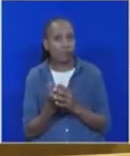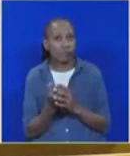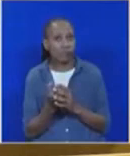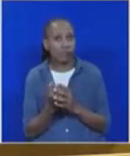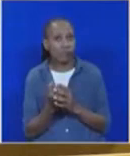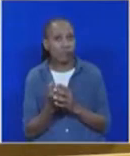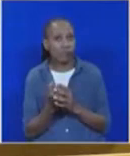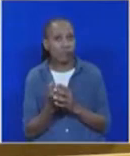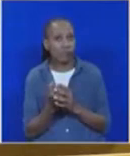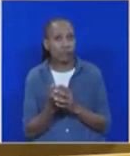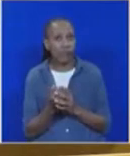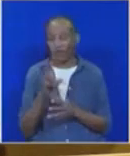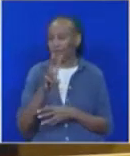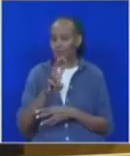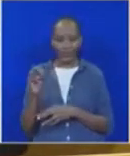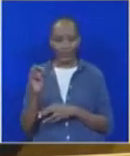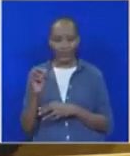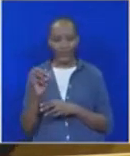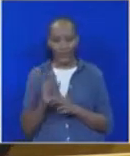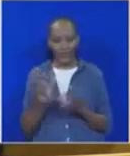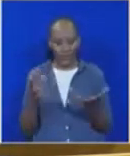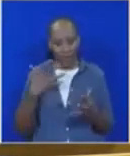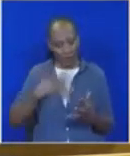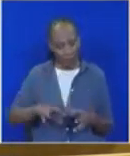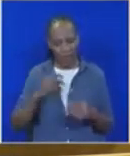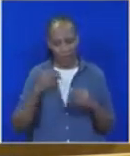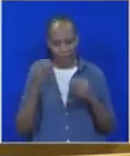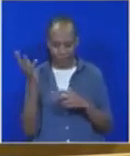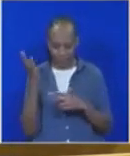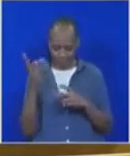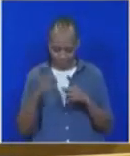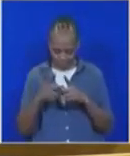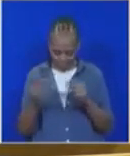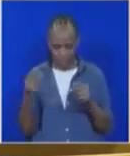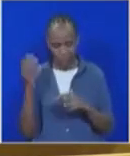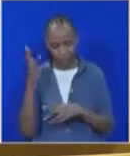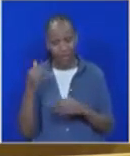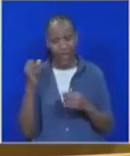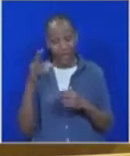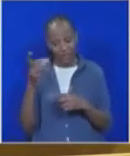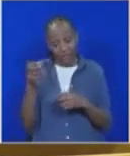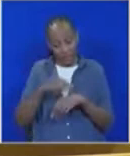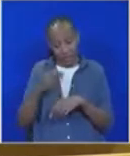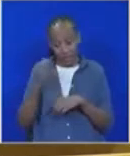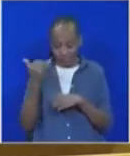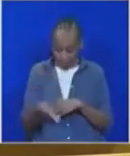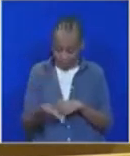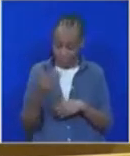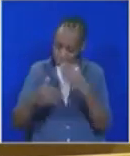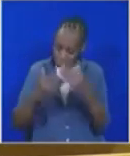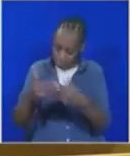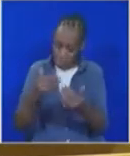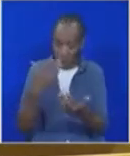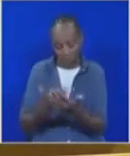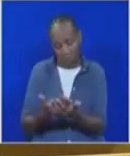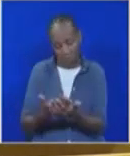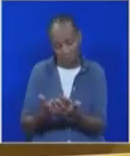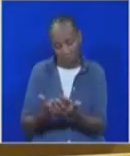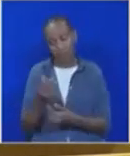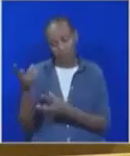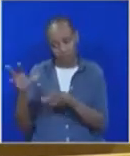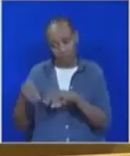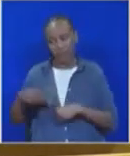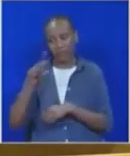No, I won't take the question because I prefer to finish. If I have time afterwards, I will do so. Okay. Order,